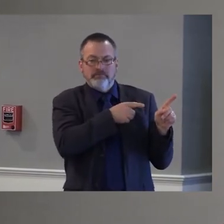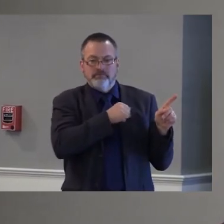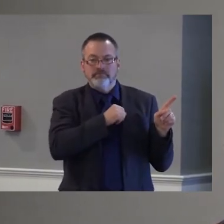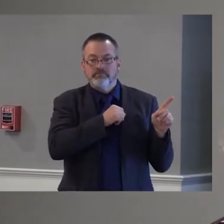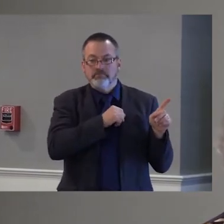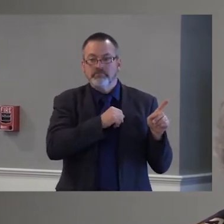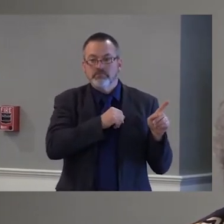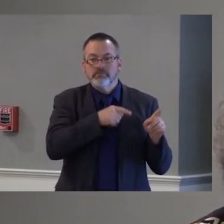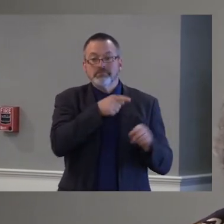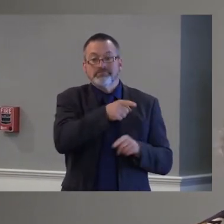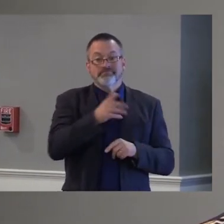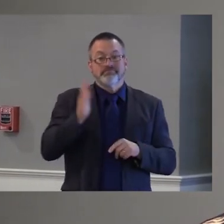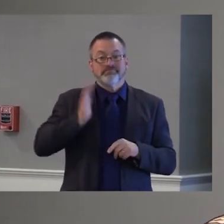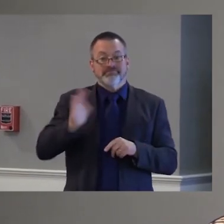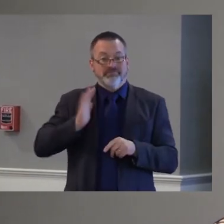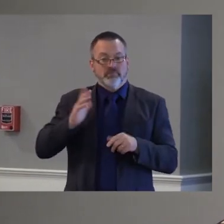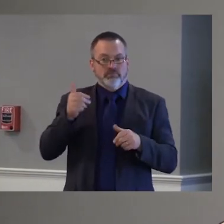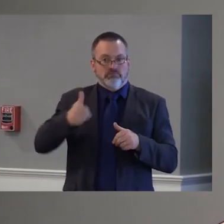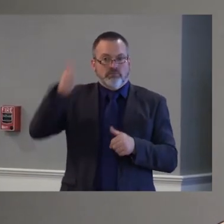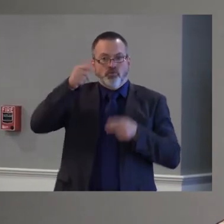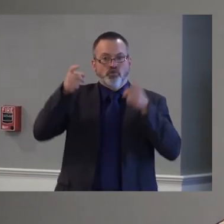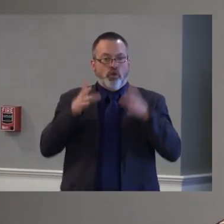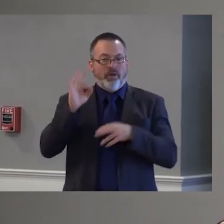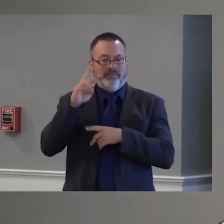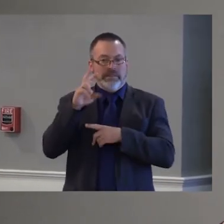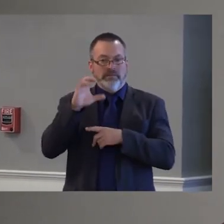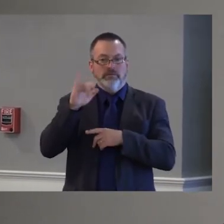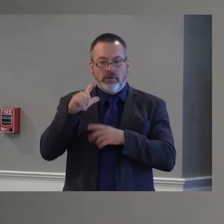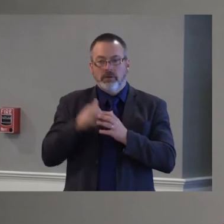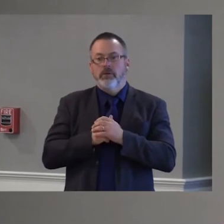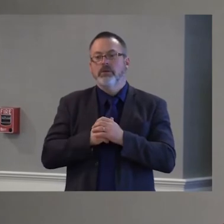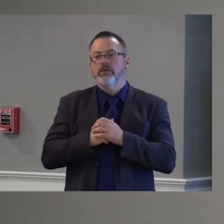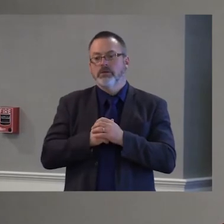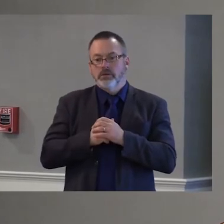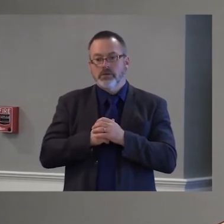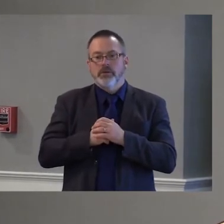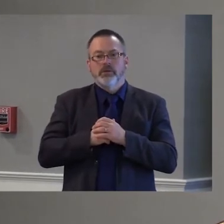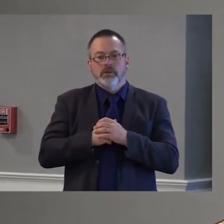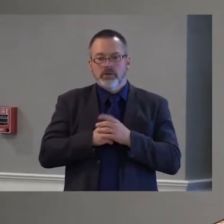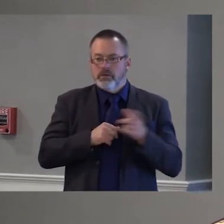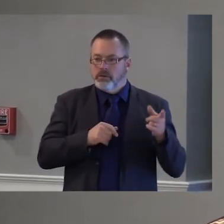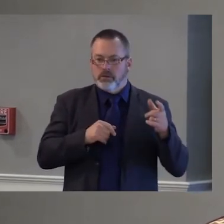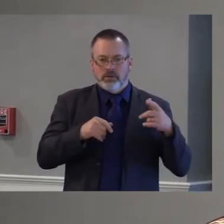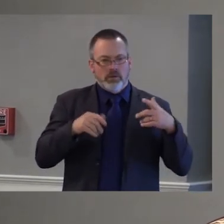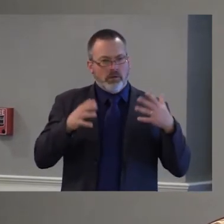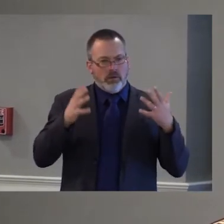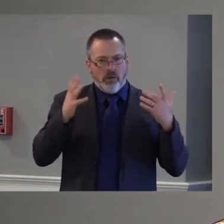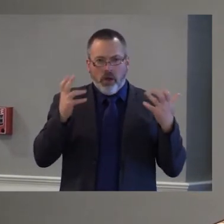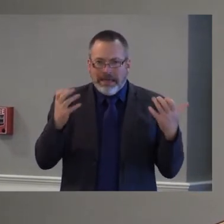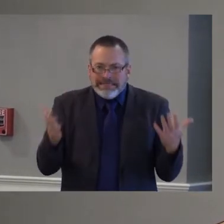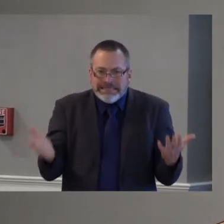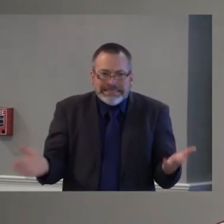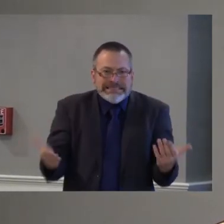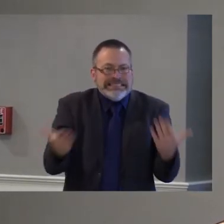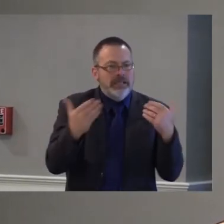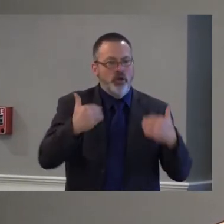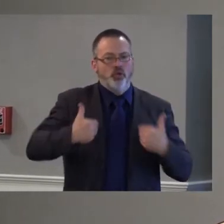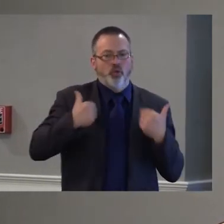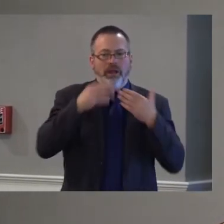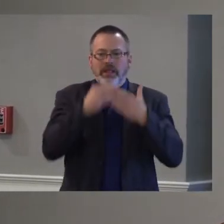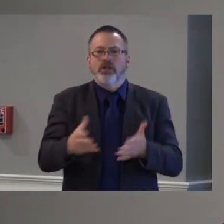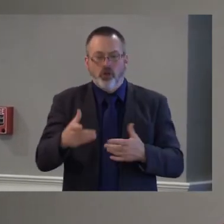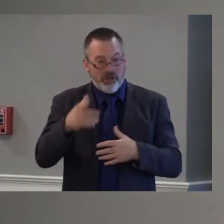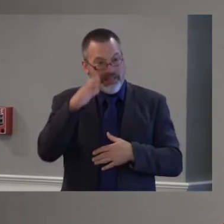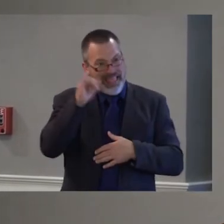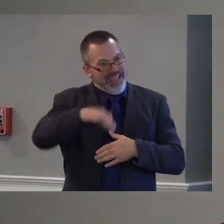VCIL. Deborah had a special interest in youth leadership, and she saw the youth as the future of our